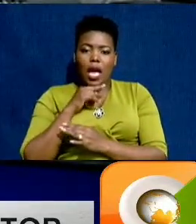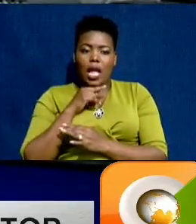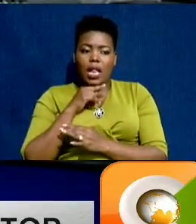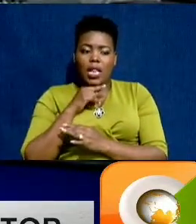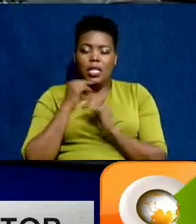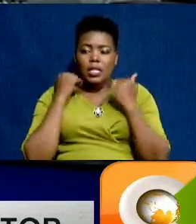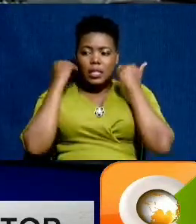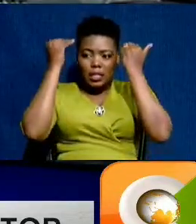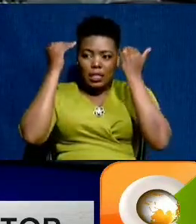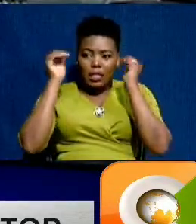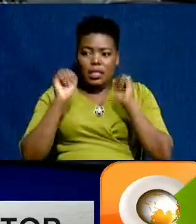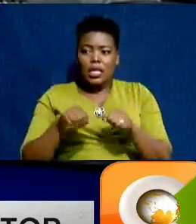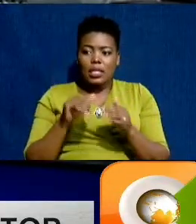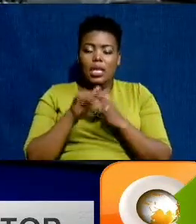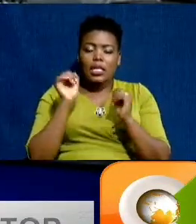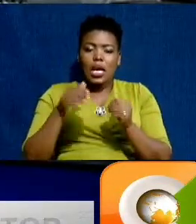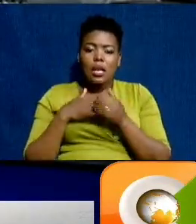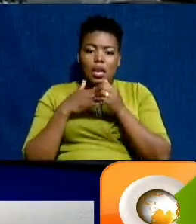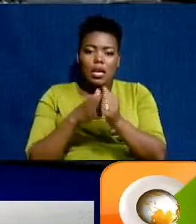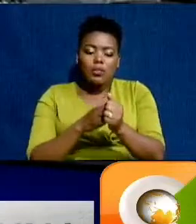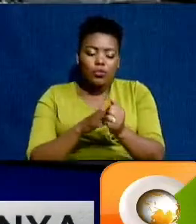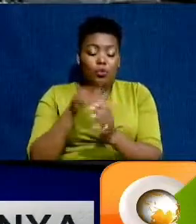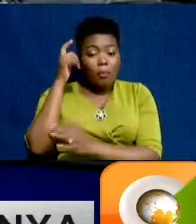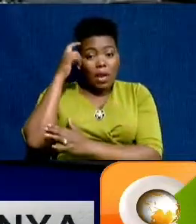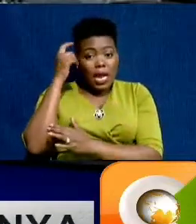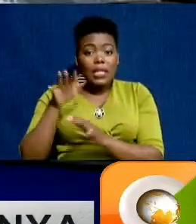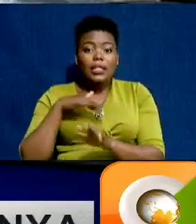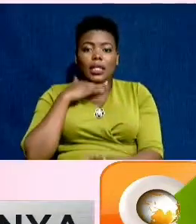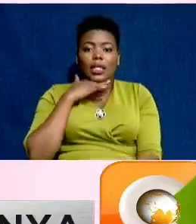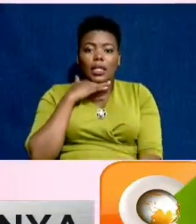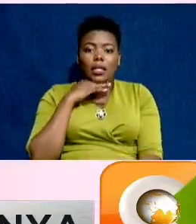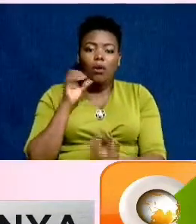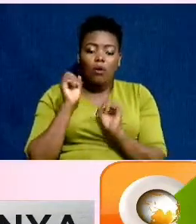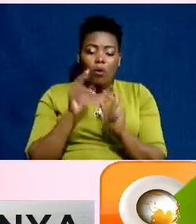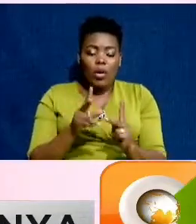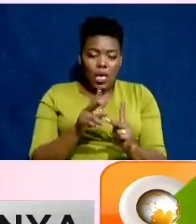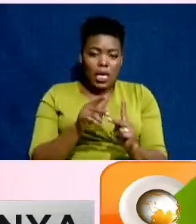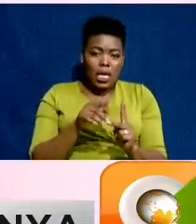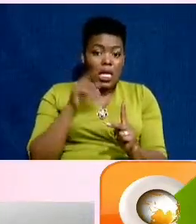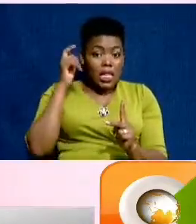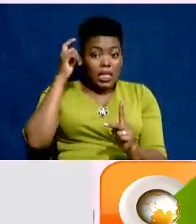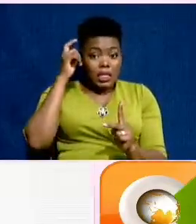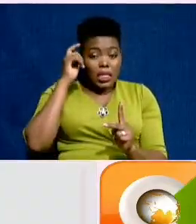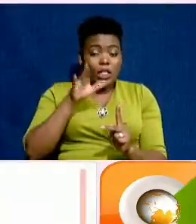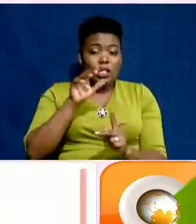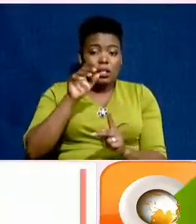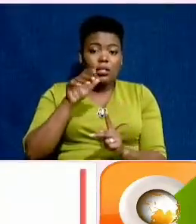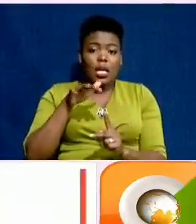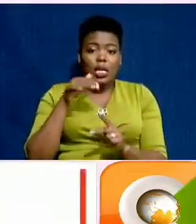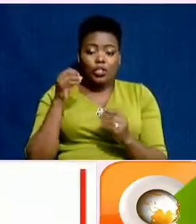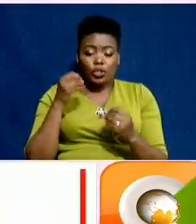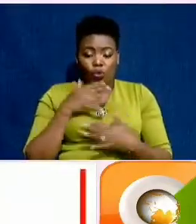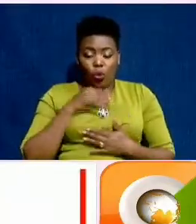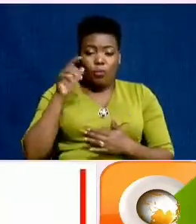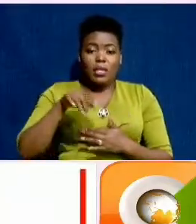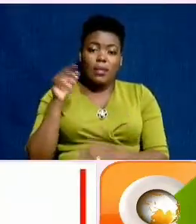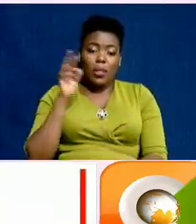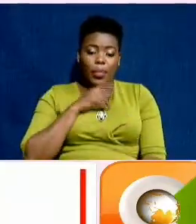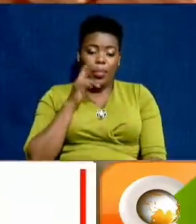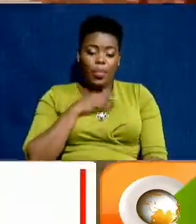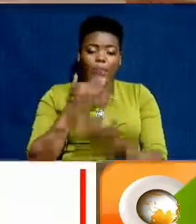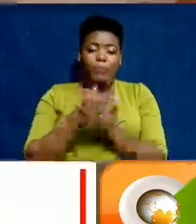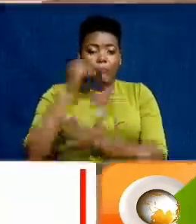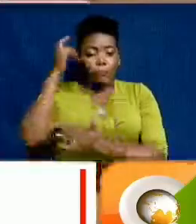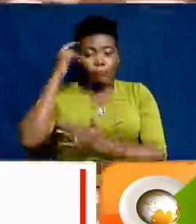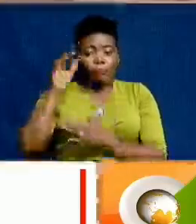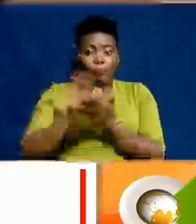to actually lead to what we're calling brain death? Oh, yeah. The trauma has to be so severe that most of the brain is completely